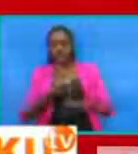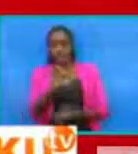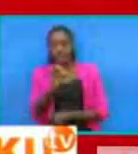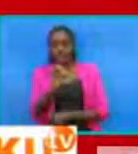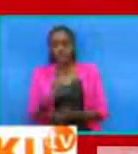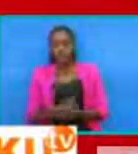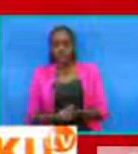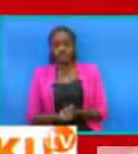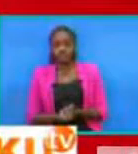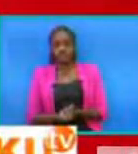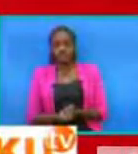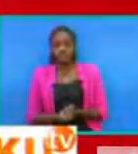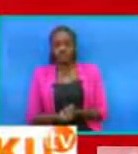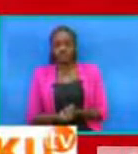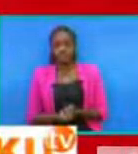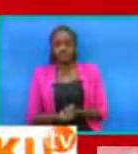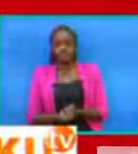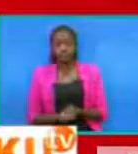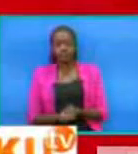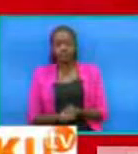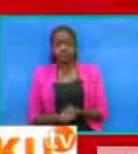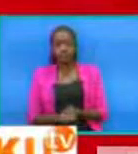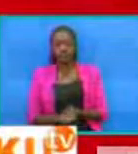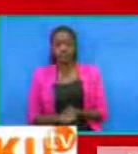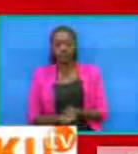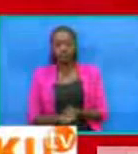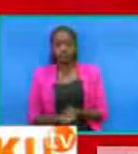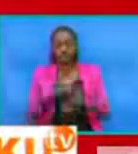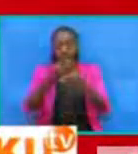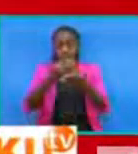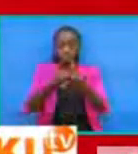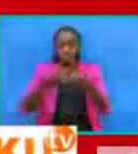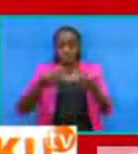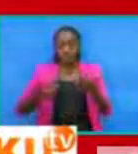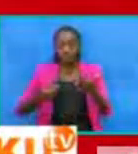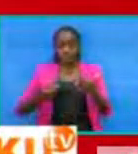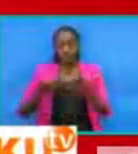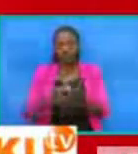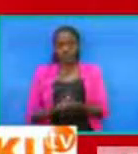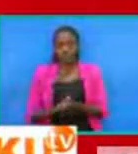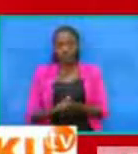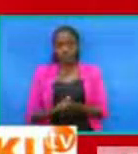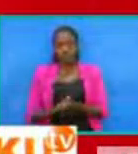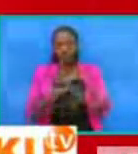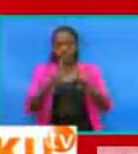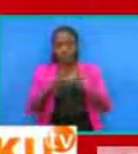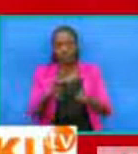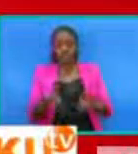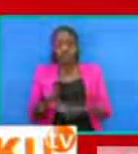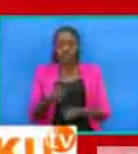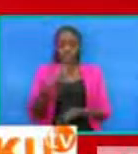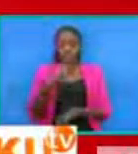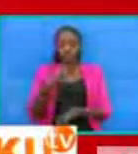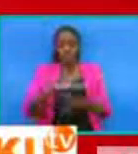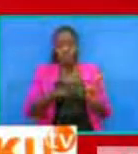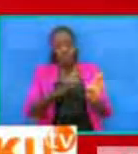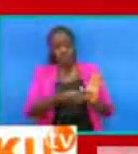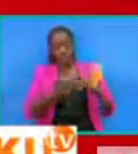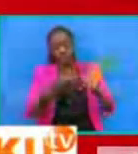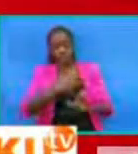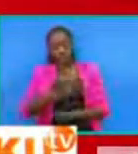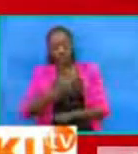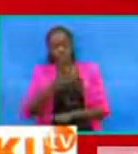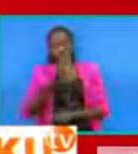If I can touch, but even before moving out of there, we are also saying, in my presentation I said there